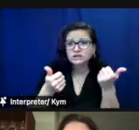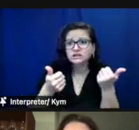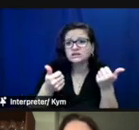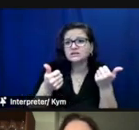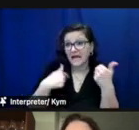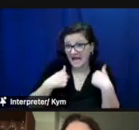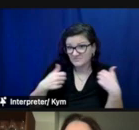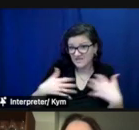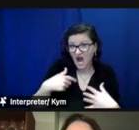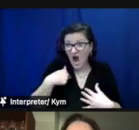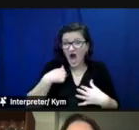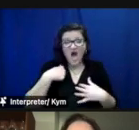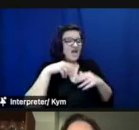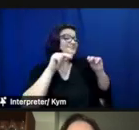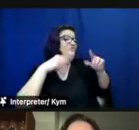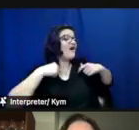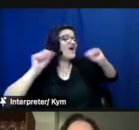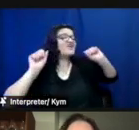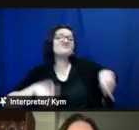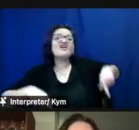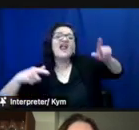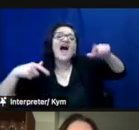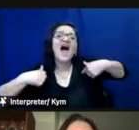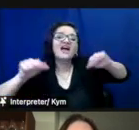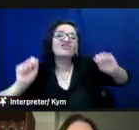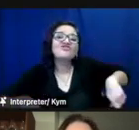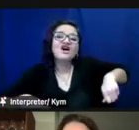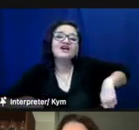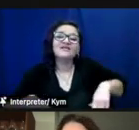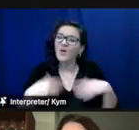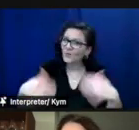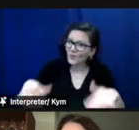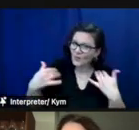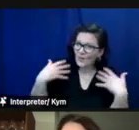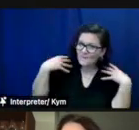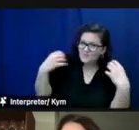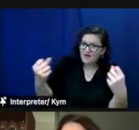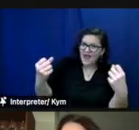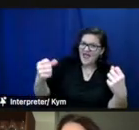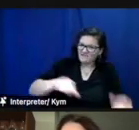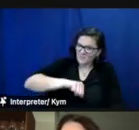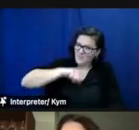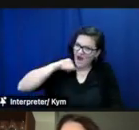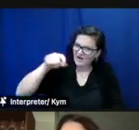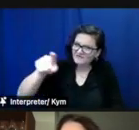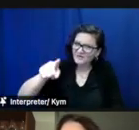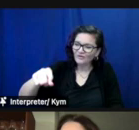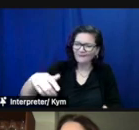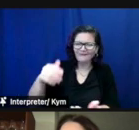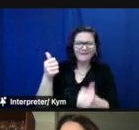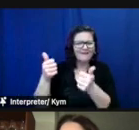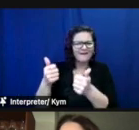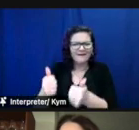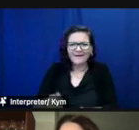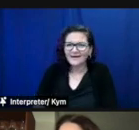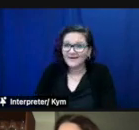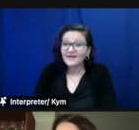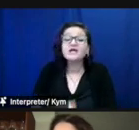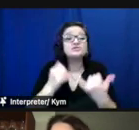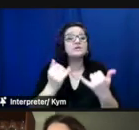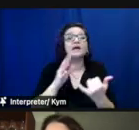No, I could do it. You could do it? I'm glad. You're a very brave woman. I am proud of you. So now let's talk about some of the people